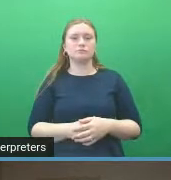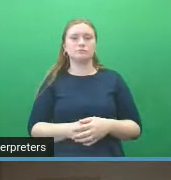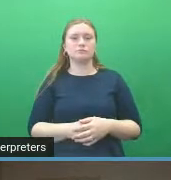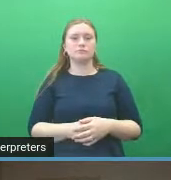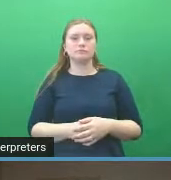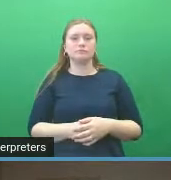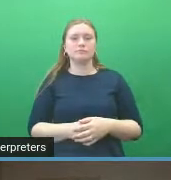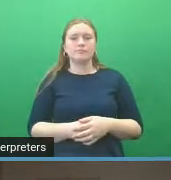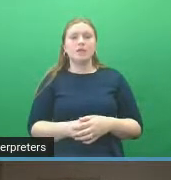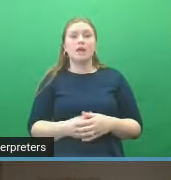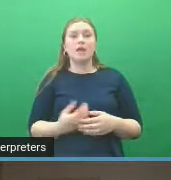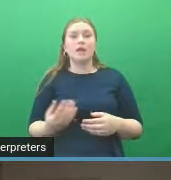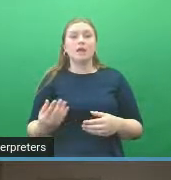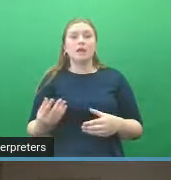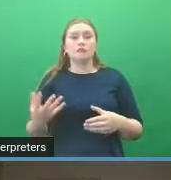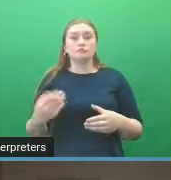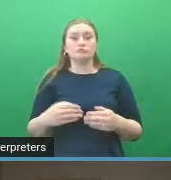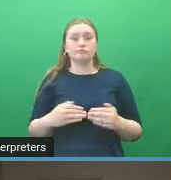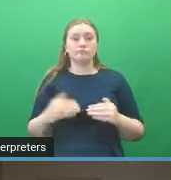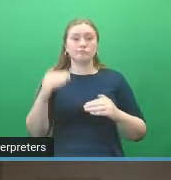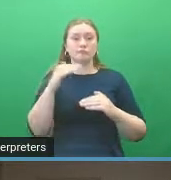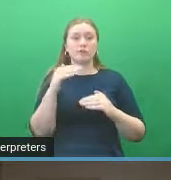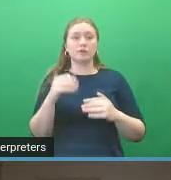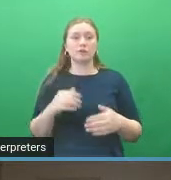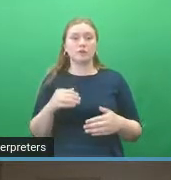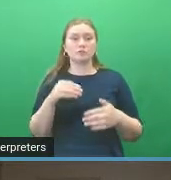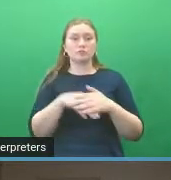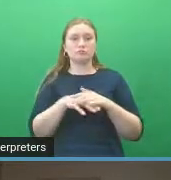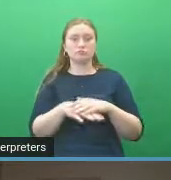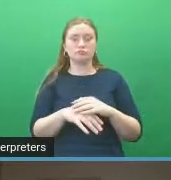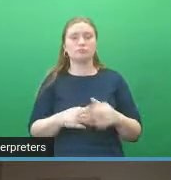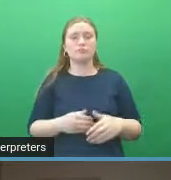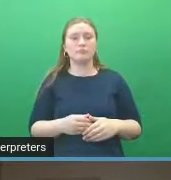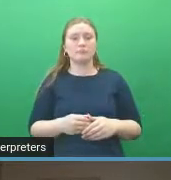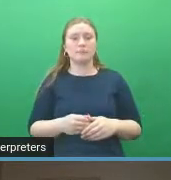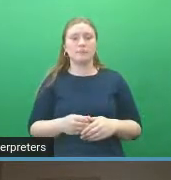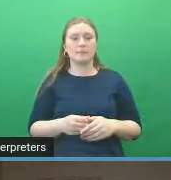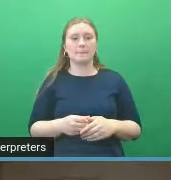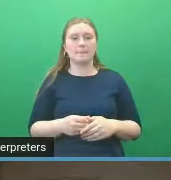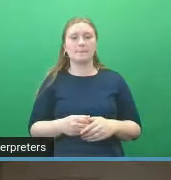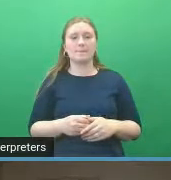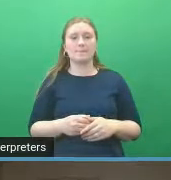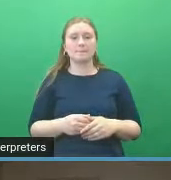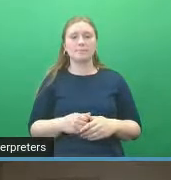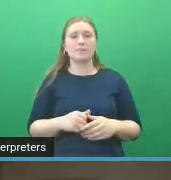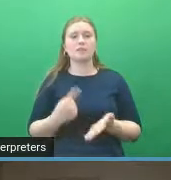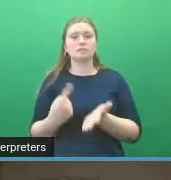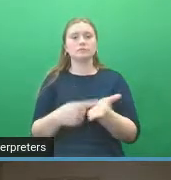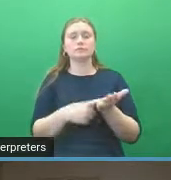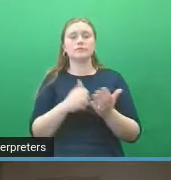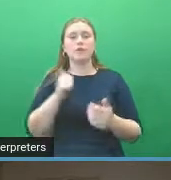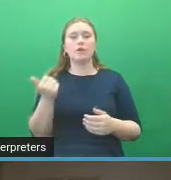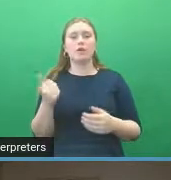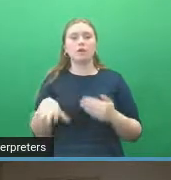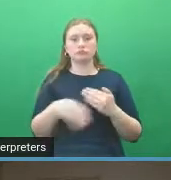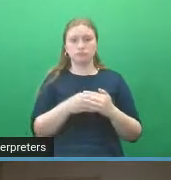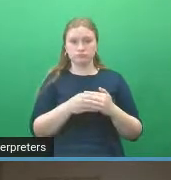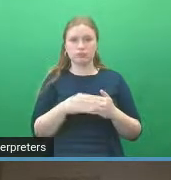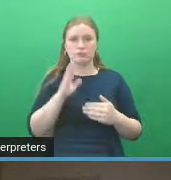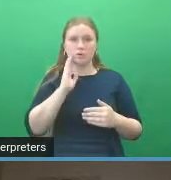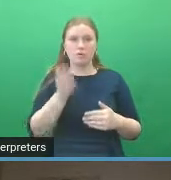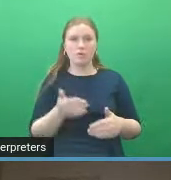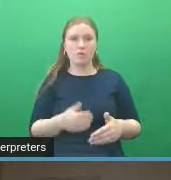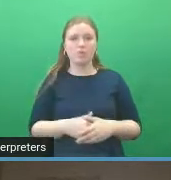add to increase audience participation. We'll start with a dive into Zoom's capabilities and then chat about some other add-ons to consider. It's likely that you have not made it